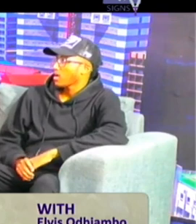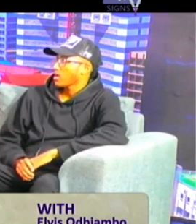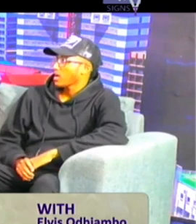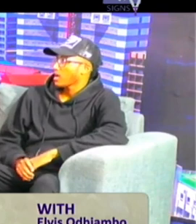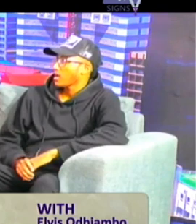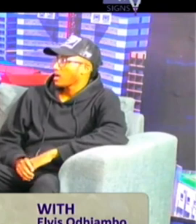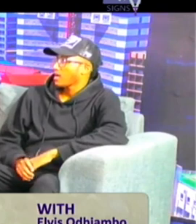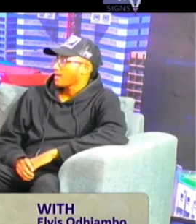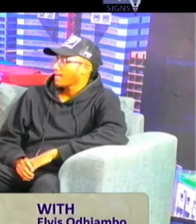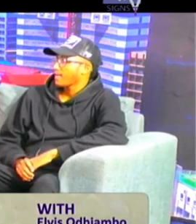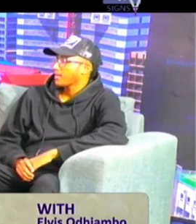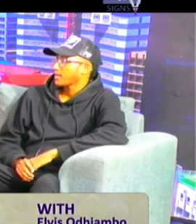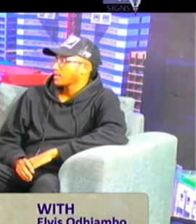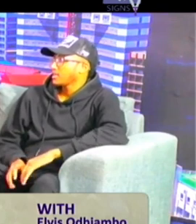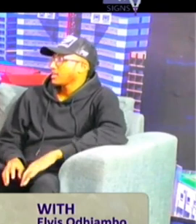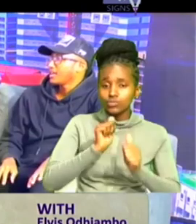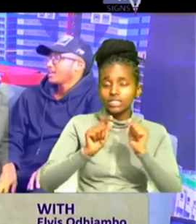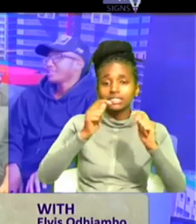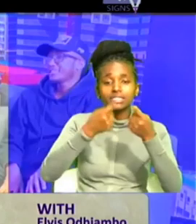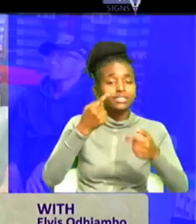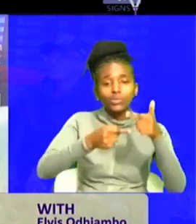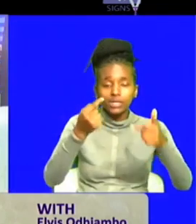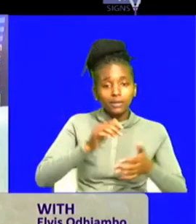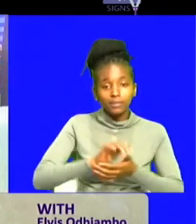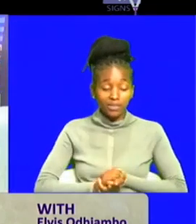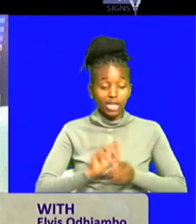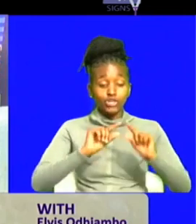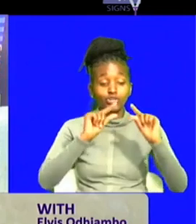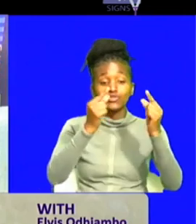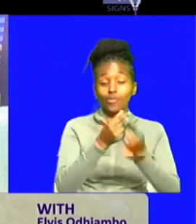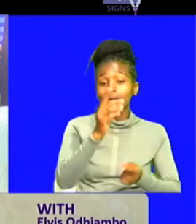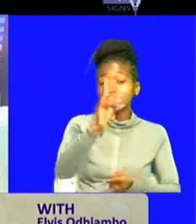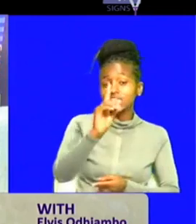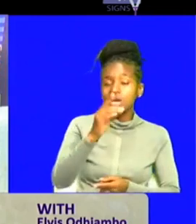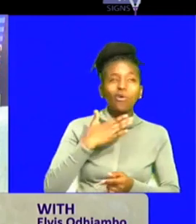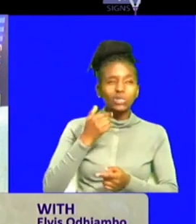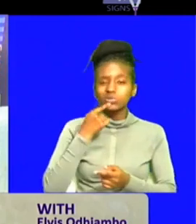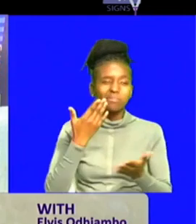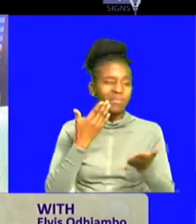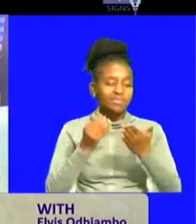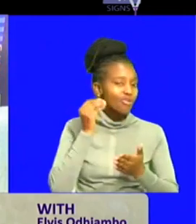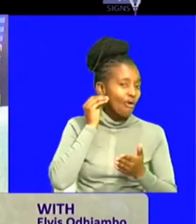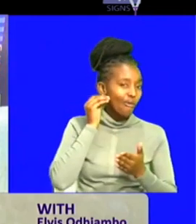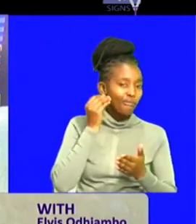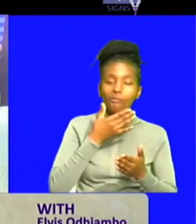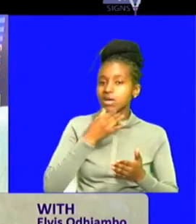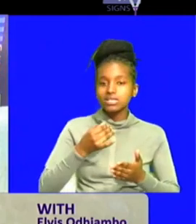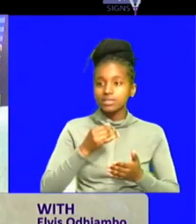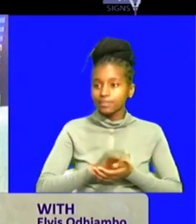Homeboys, Mwamba, Western, Bulls, ama Makueni? In that group, maybe I'd say Homeboys. Okay. Yeah.